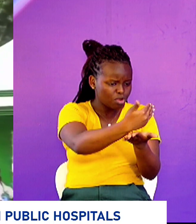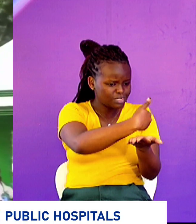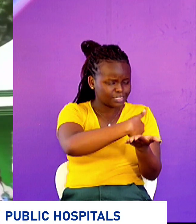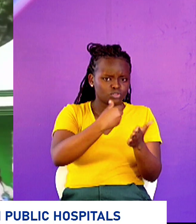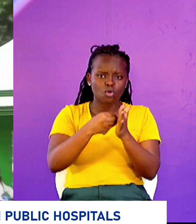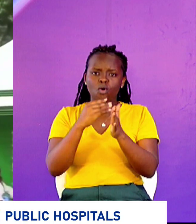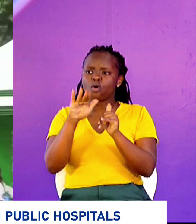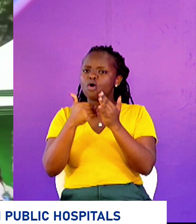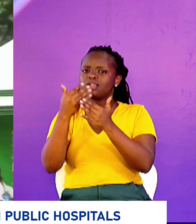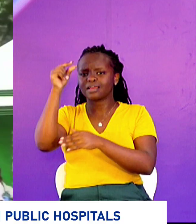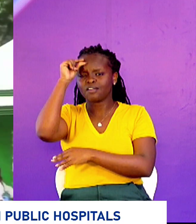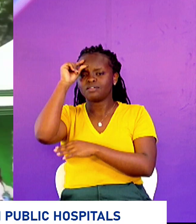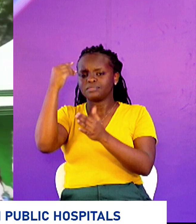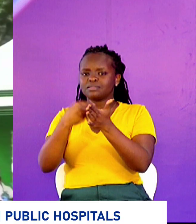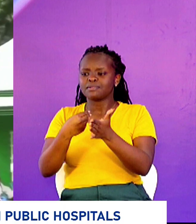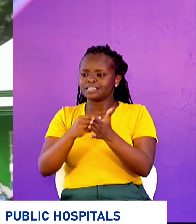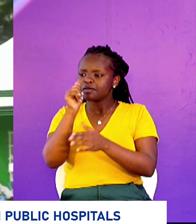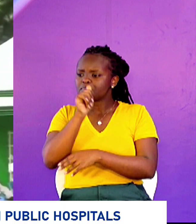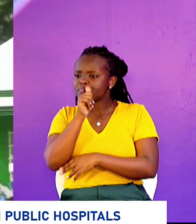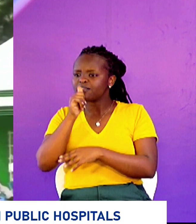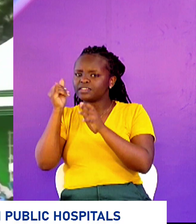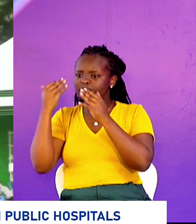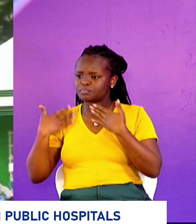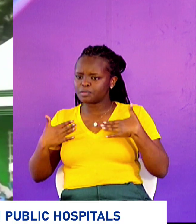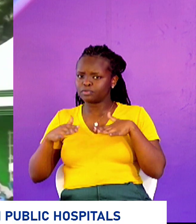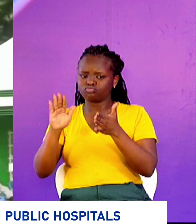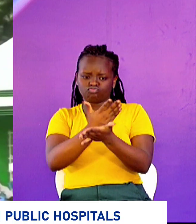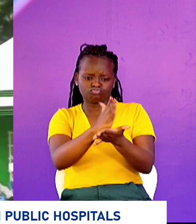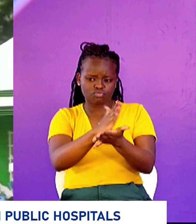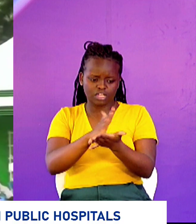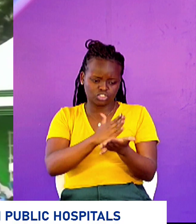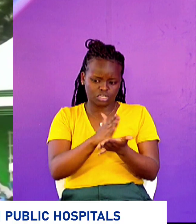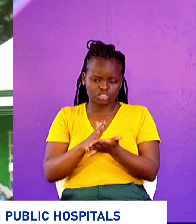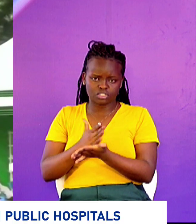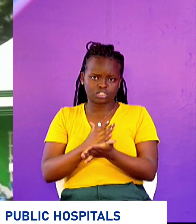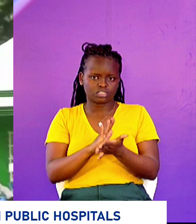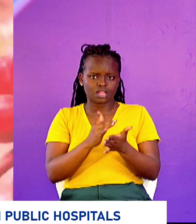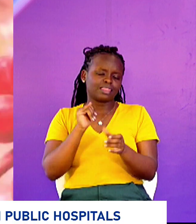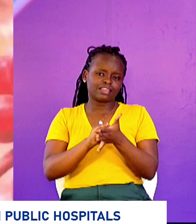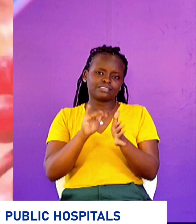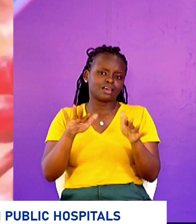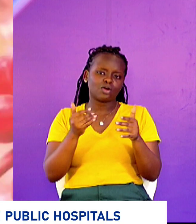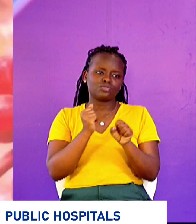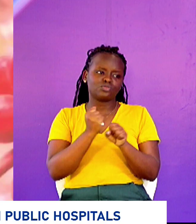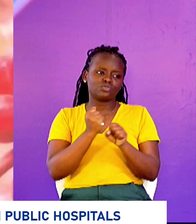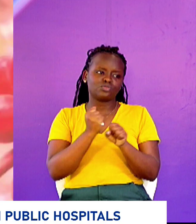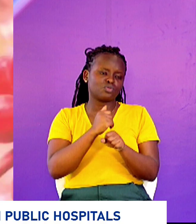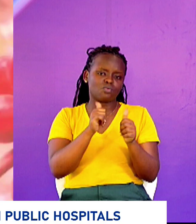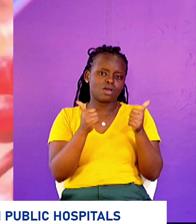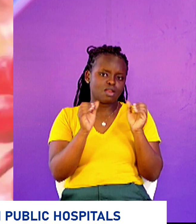money, take it to private individuals to go and share the loot, and then you tell us how we are doing well. Kwa